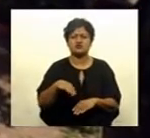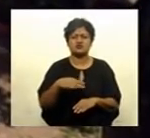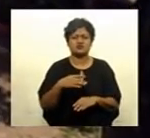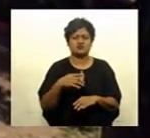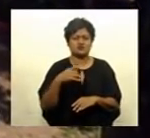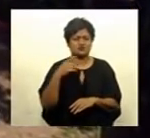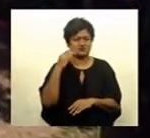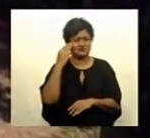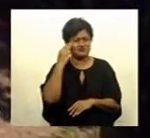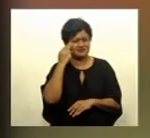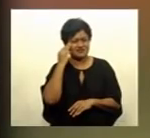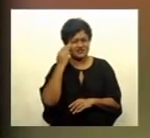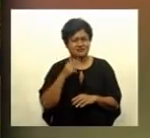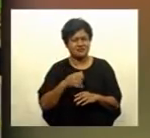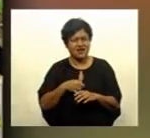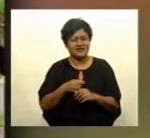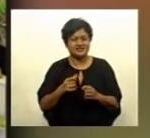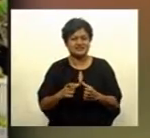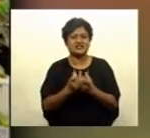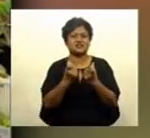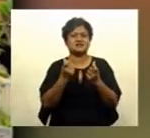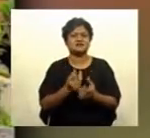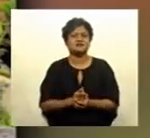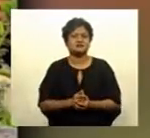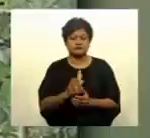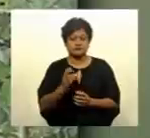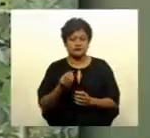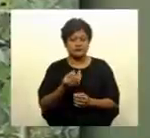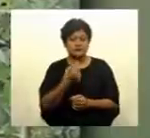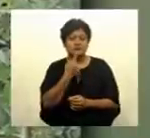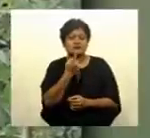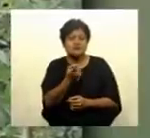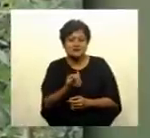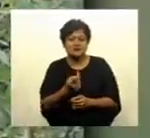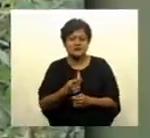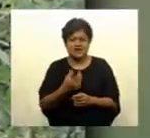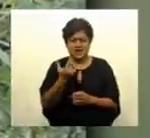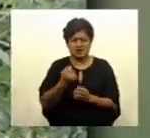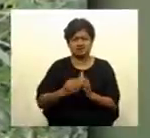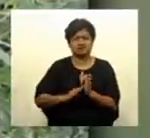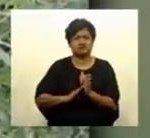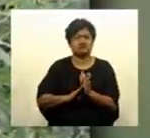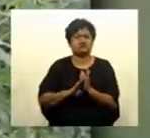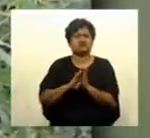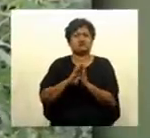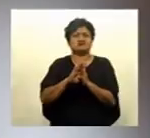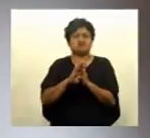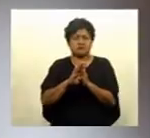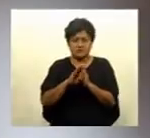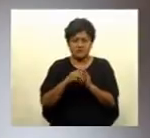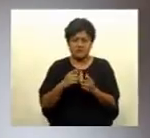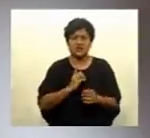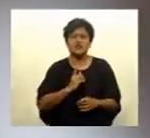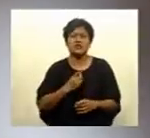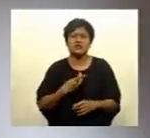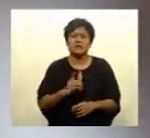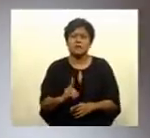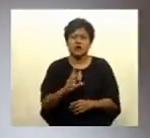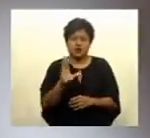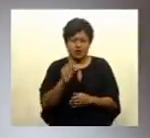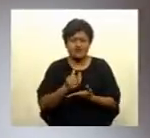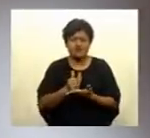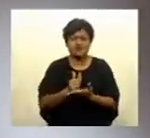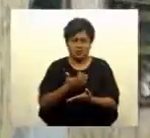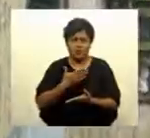Founder Avineshwar Dutt Sharma says there is an increasing demand for assistance and they are providing whatever help they